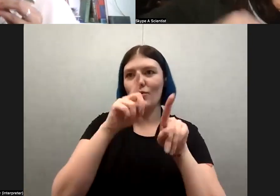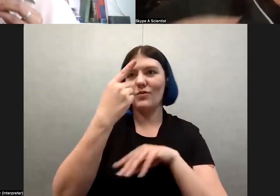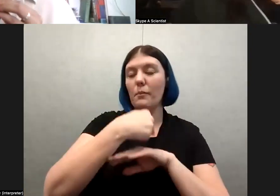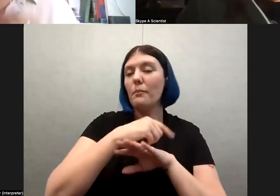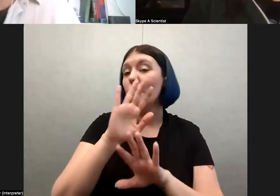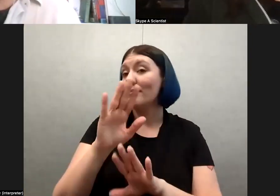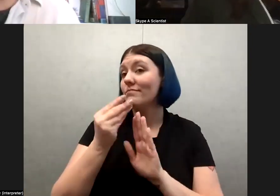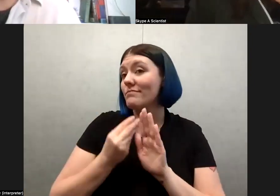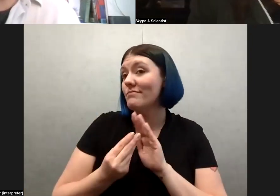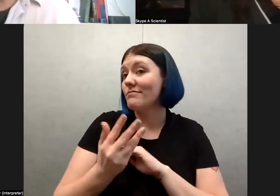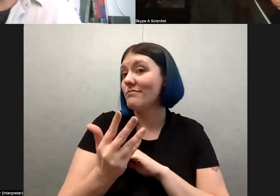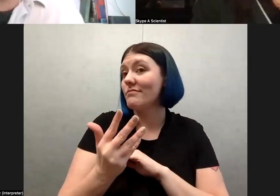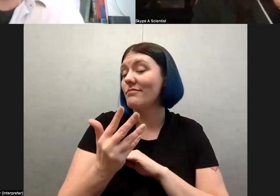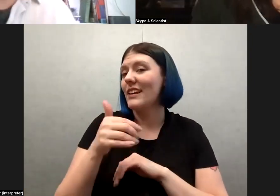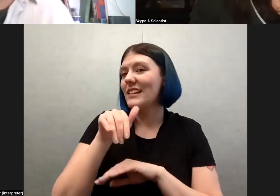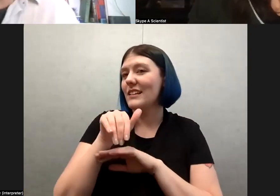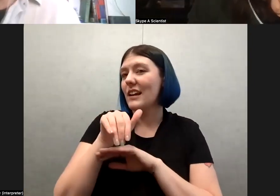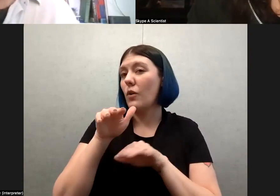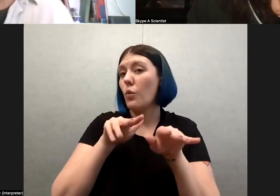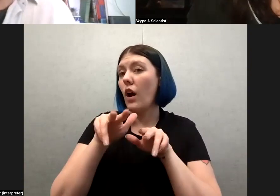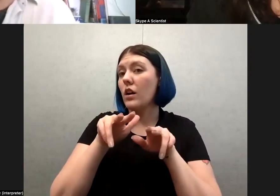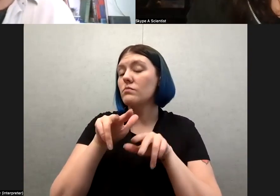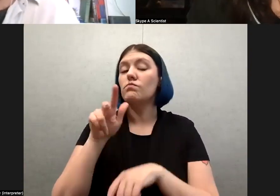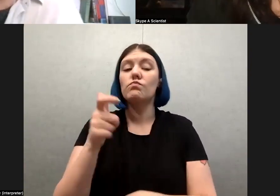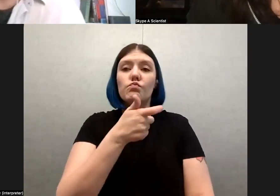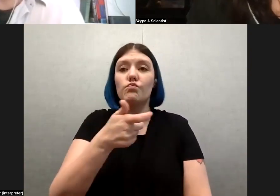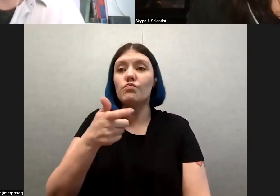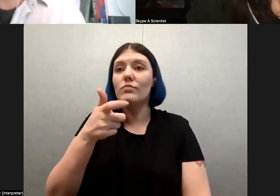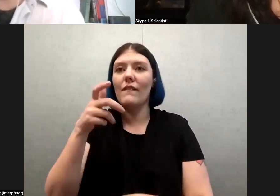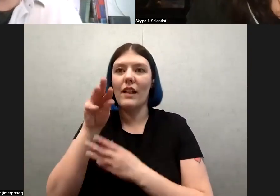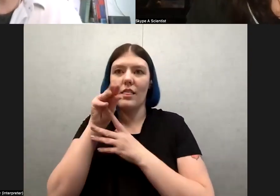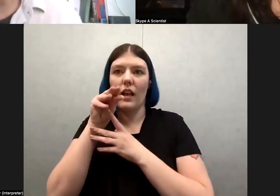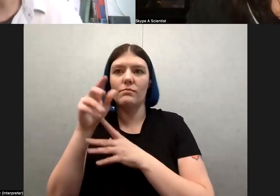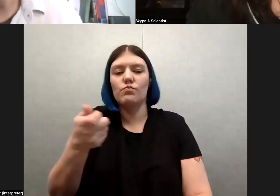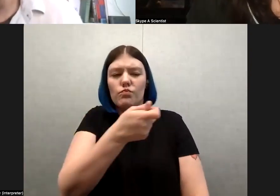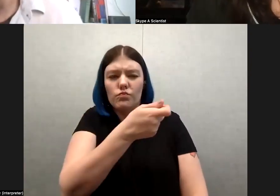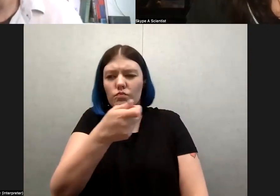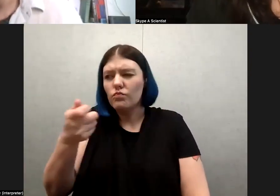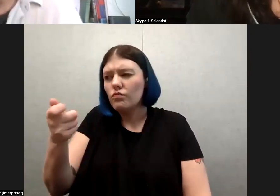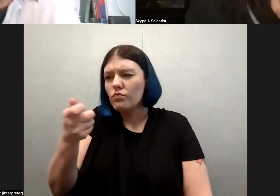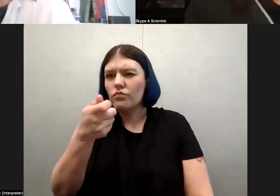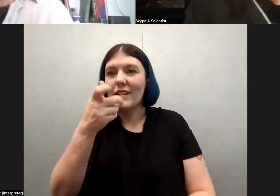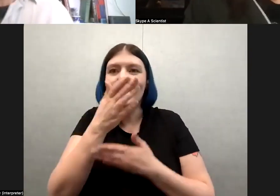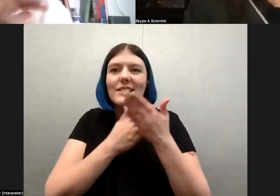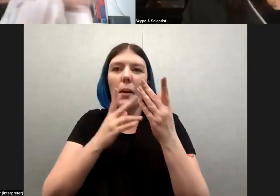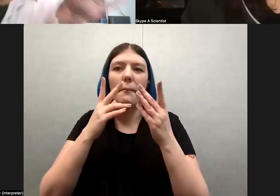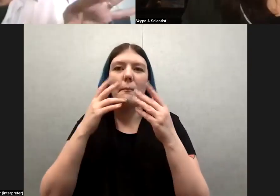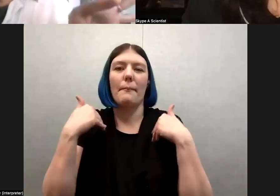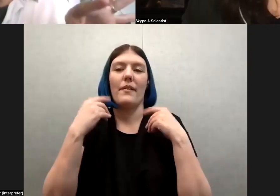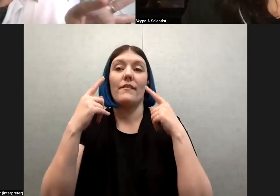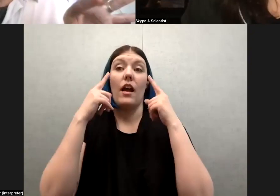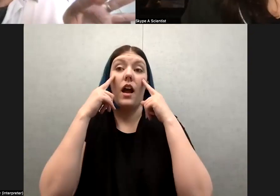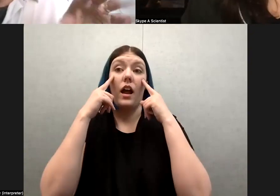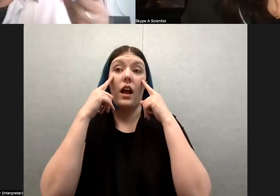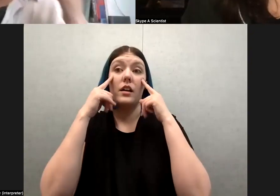if you go on a night walk and you take a flashlight and you shine it in the woods, certain animals have what's called eye shine. And so you can't see them at